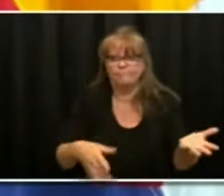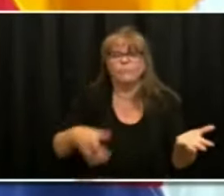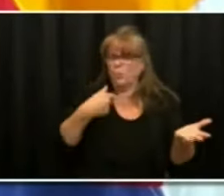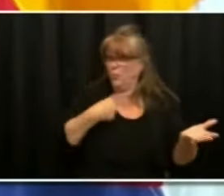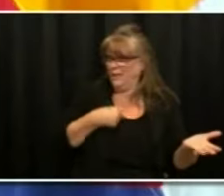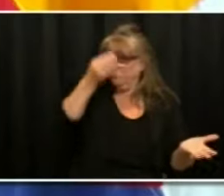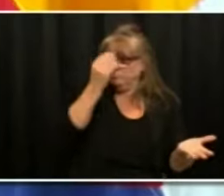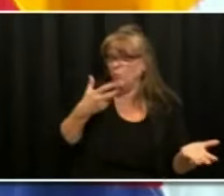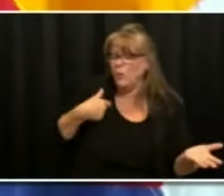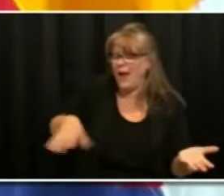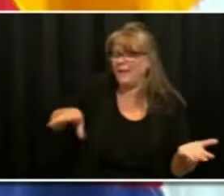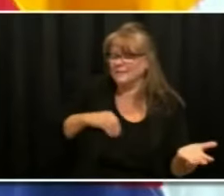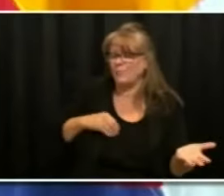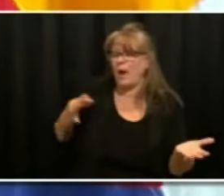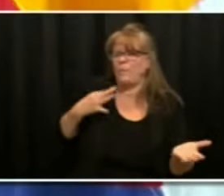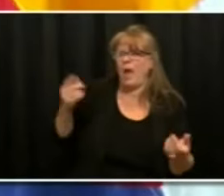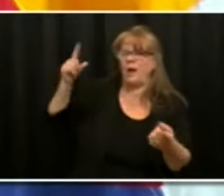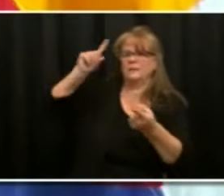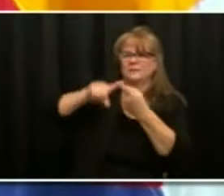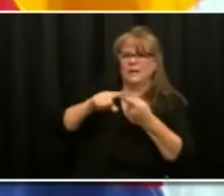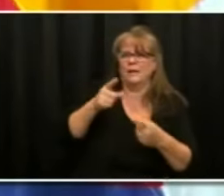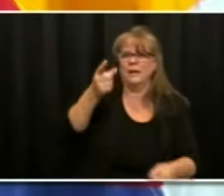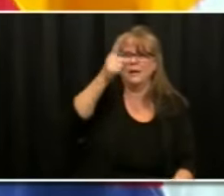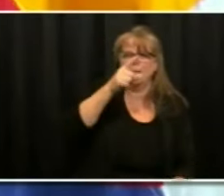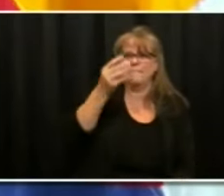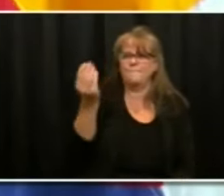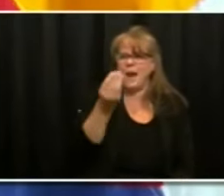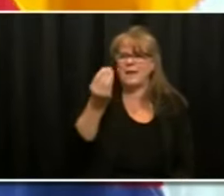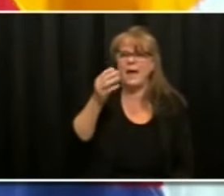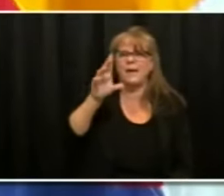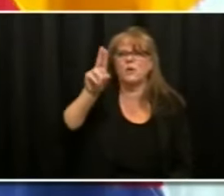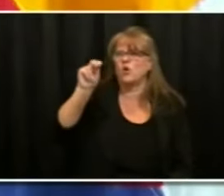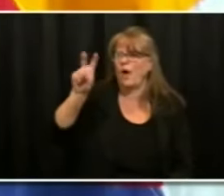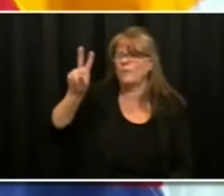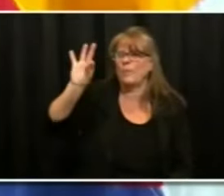get your applications in as soon as possible. Visit our website,